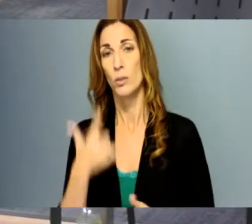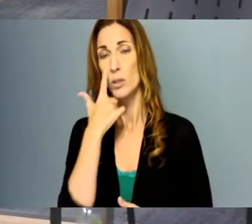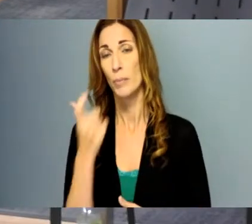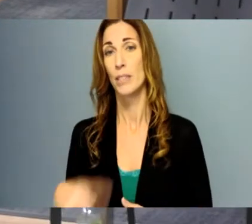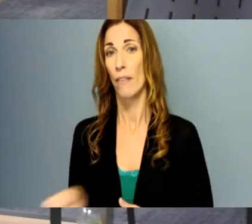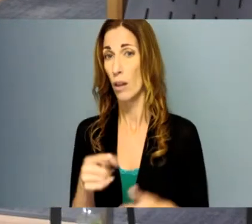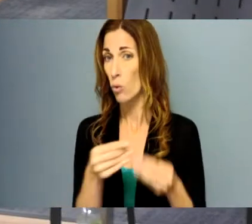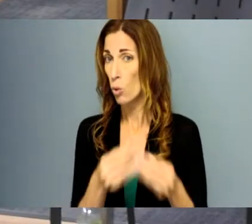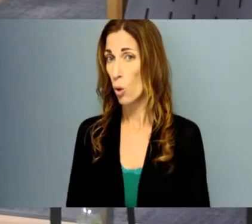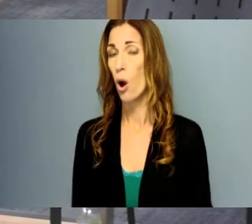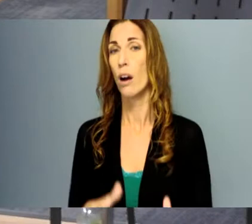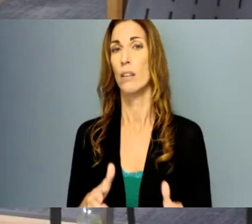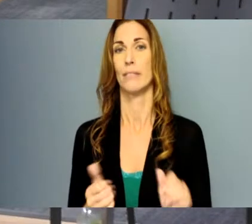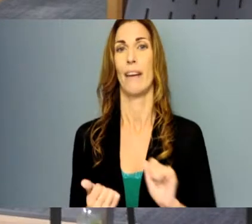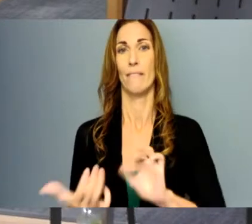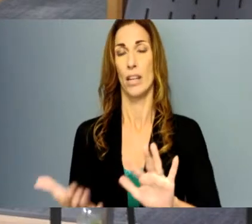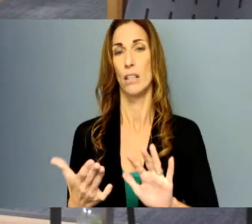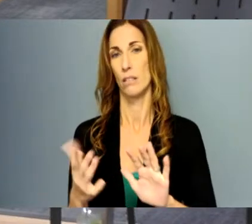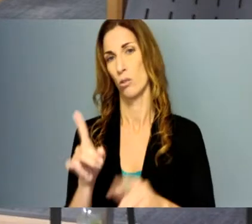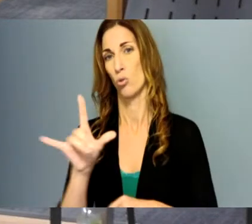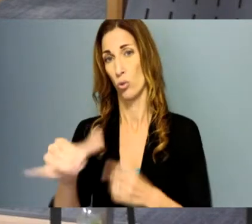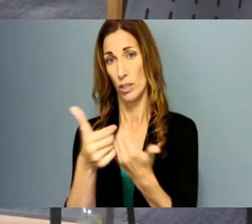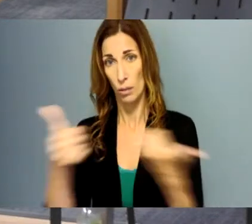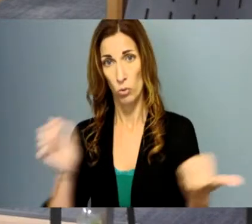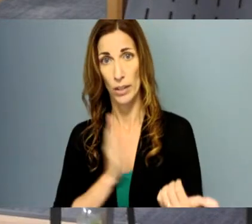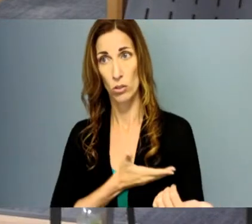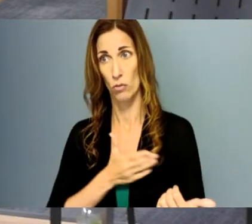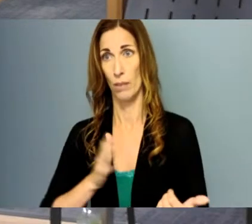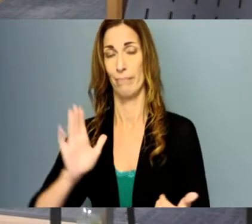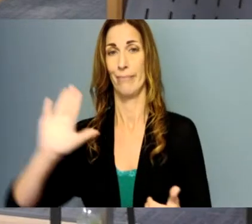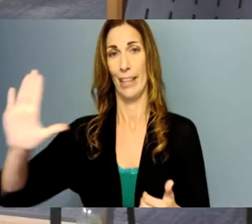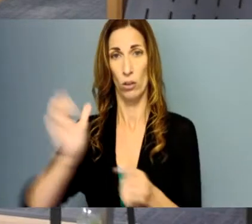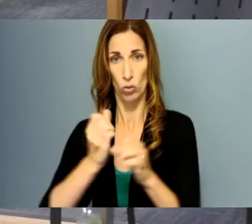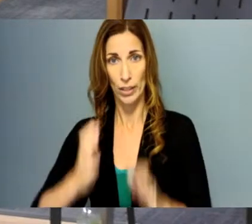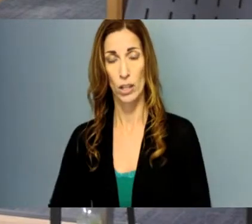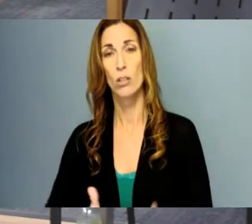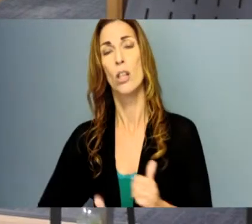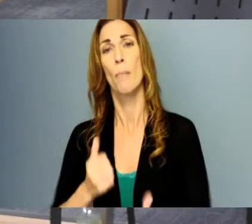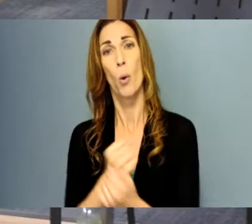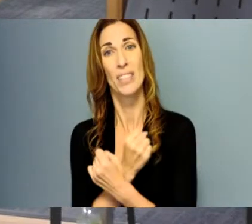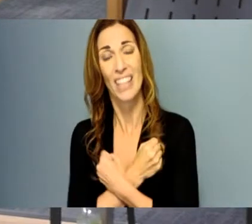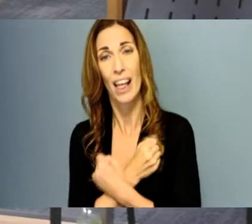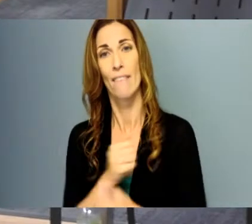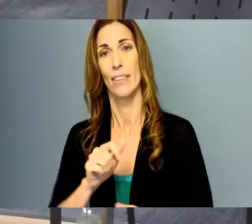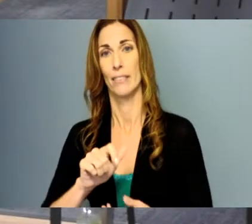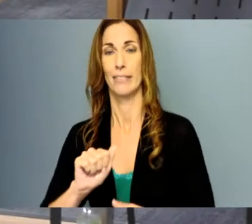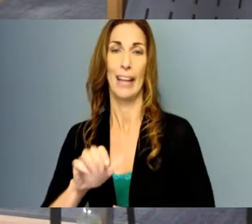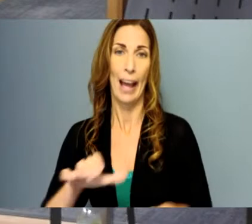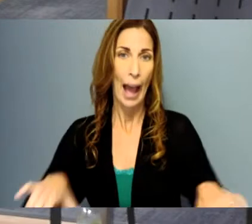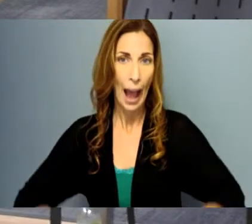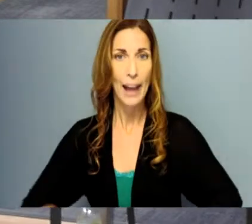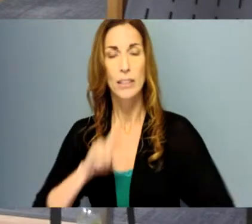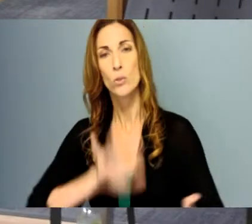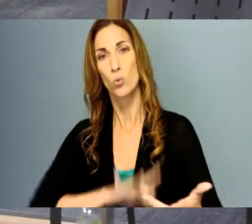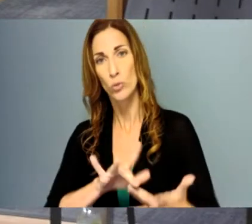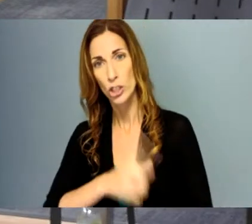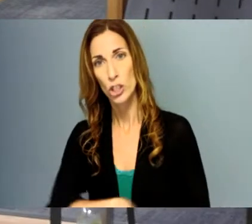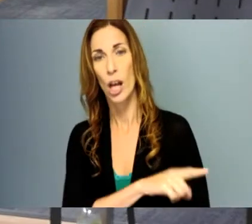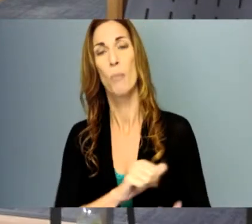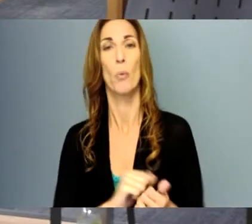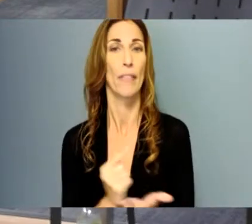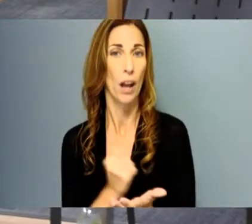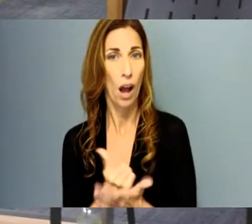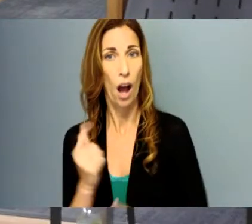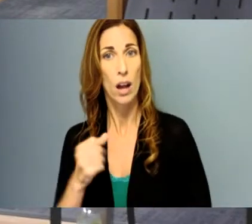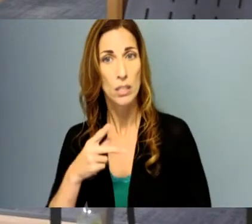face eternal separation from their Creator, the most loving act possible is to reach them with the gospel,